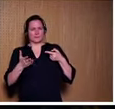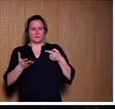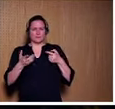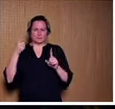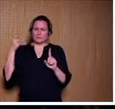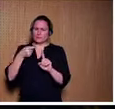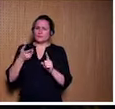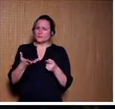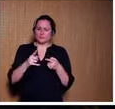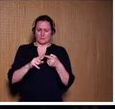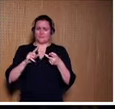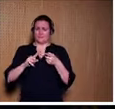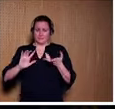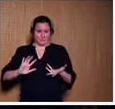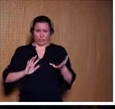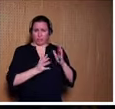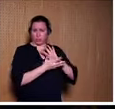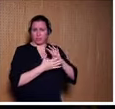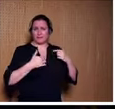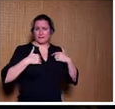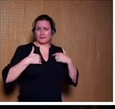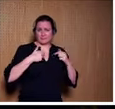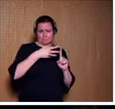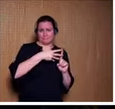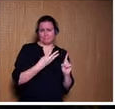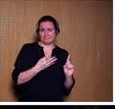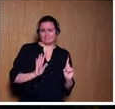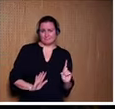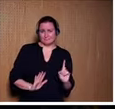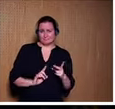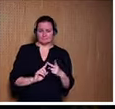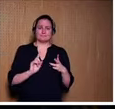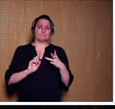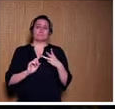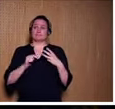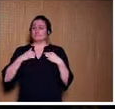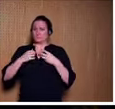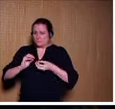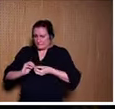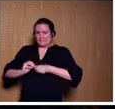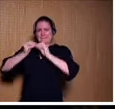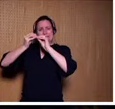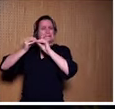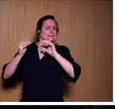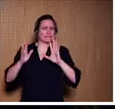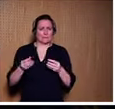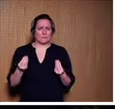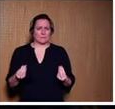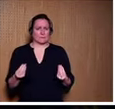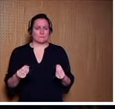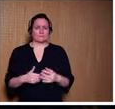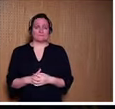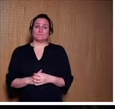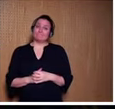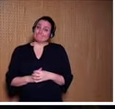does that do to LGBTI and trans people? And then how do we overcome it? I'll be quick. So, the core of many of these arguments